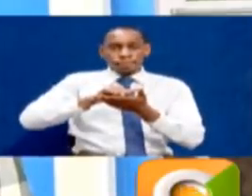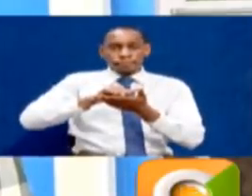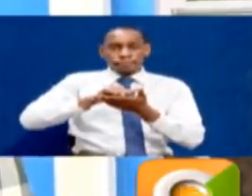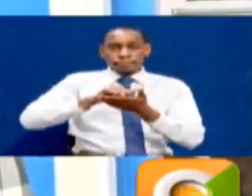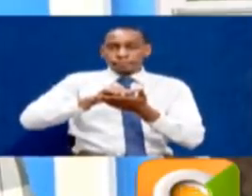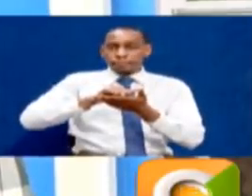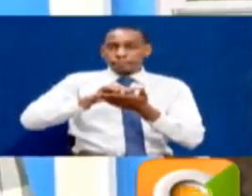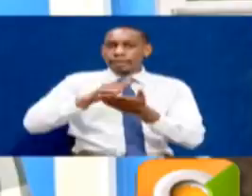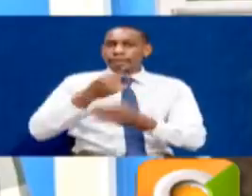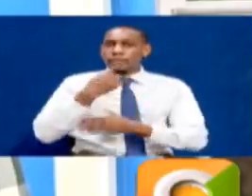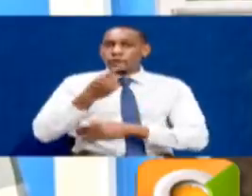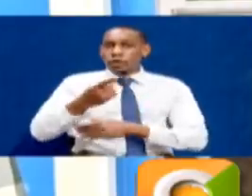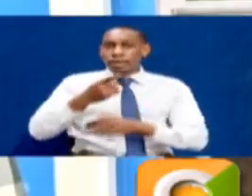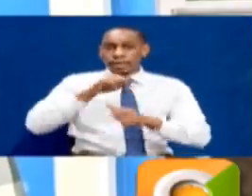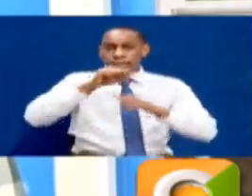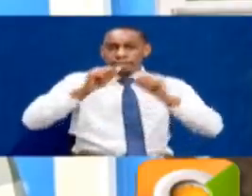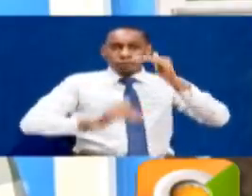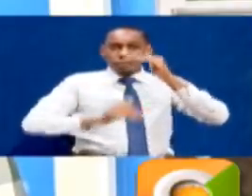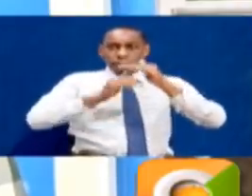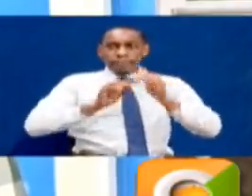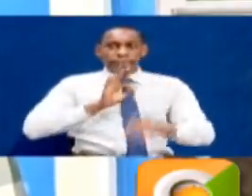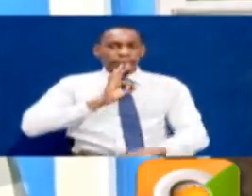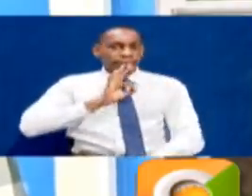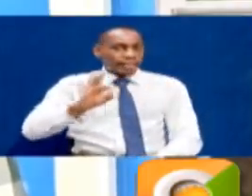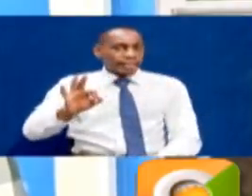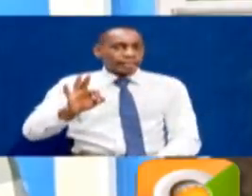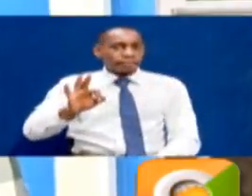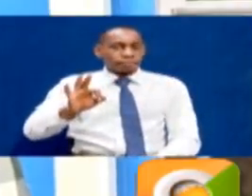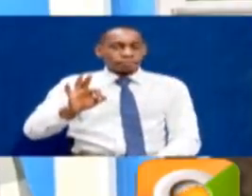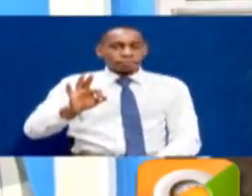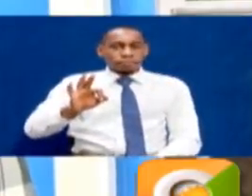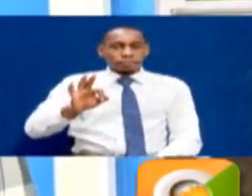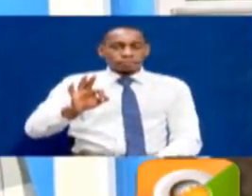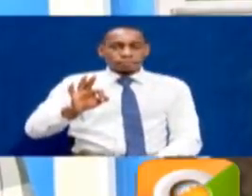The directive about minimum of 300